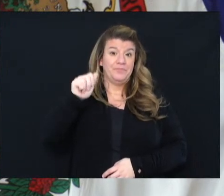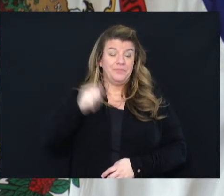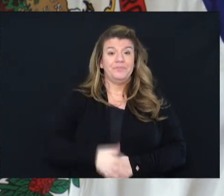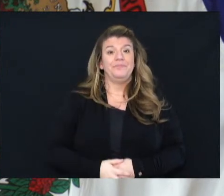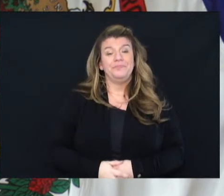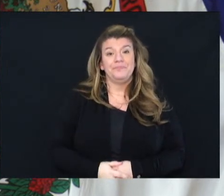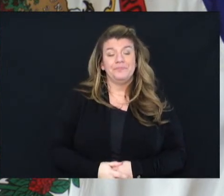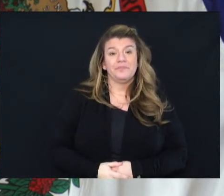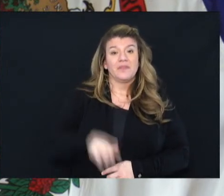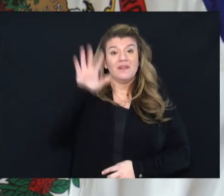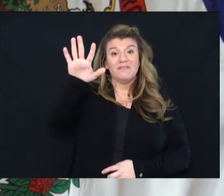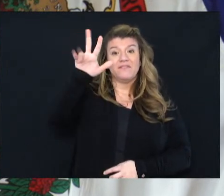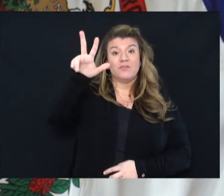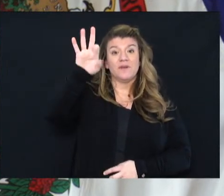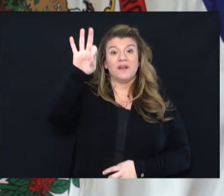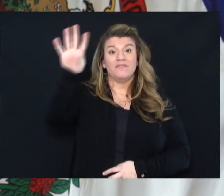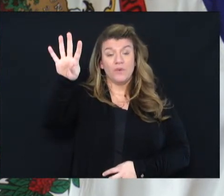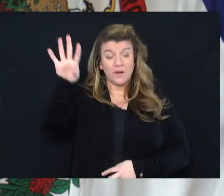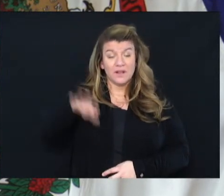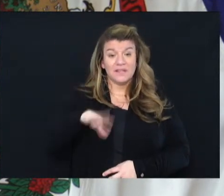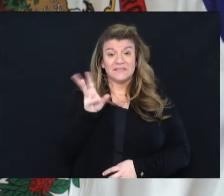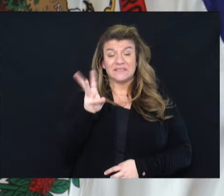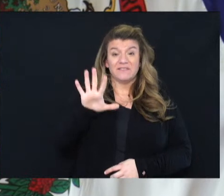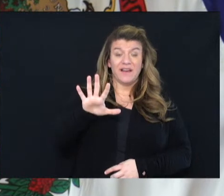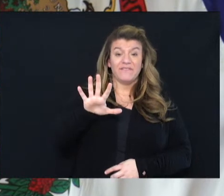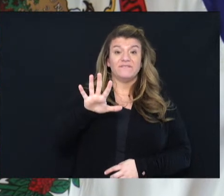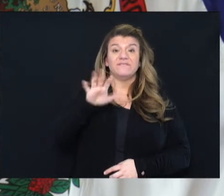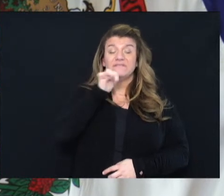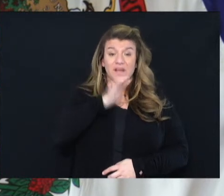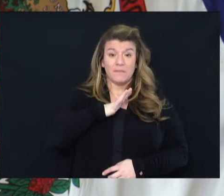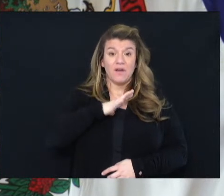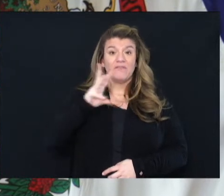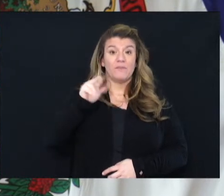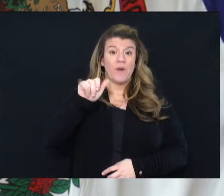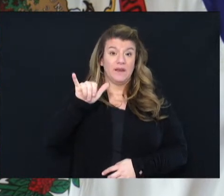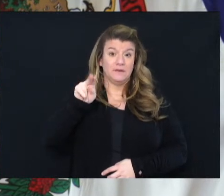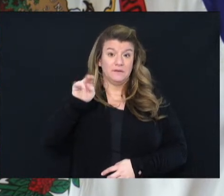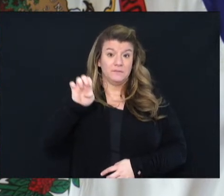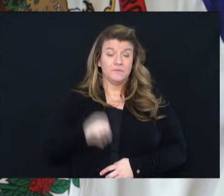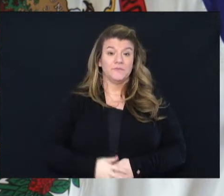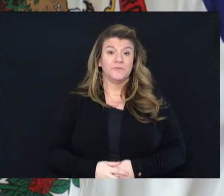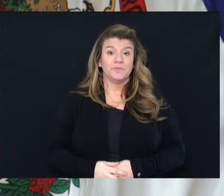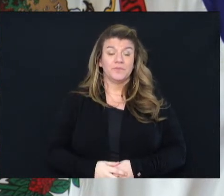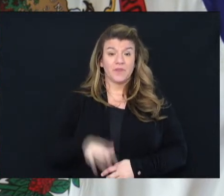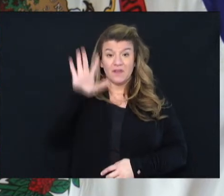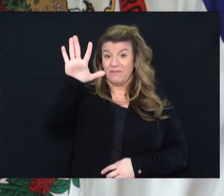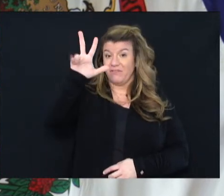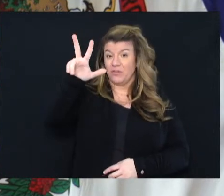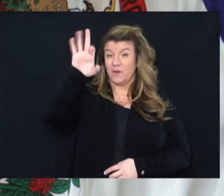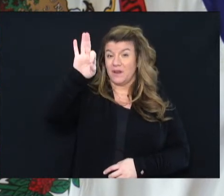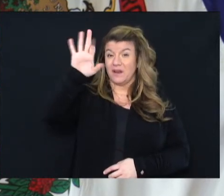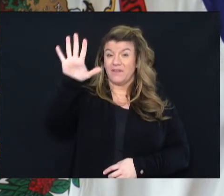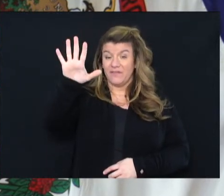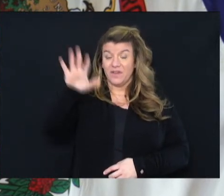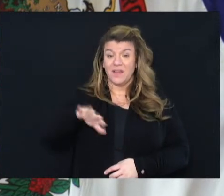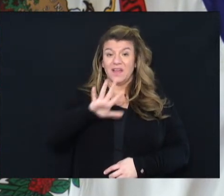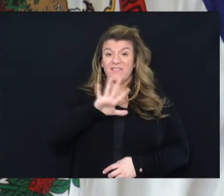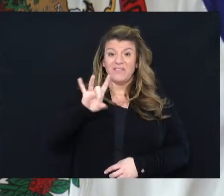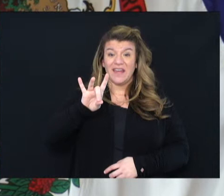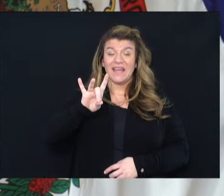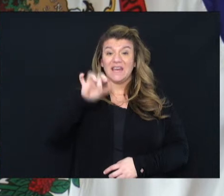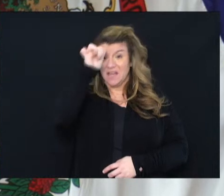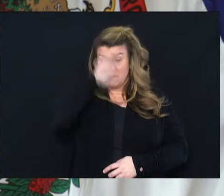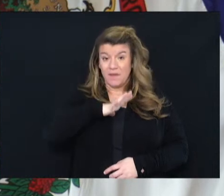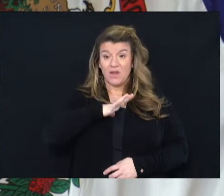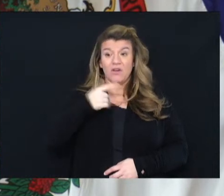The 5,394th death is a 65-year-old female from Wayne County. The 5,395th death of